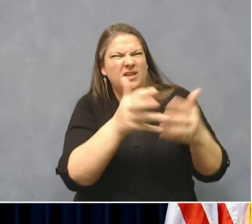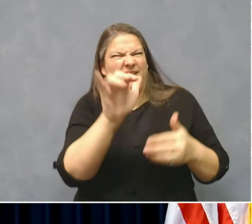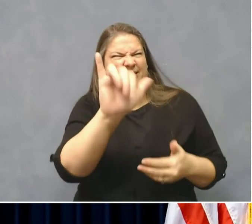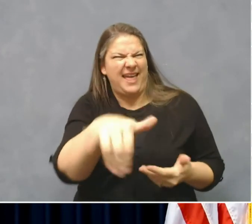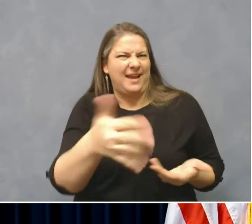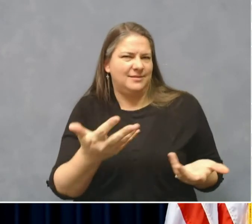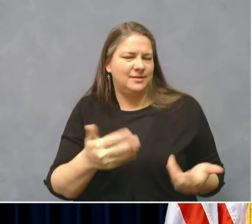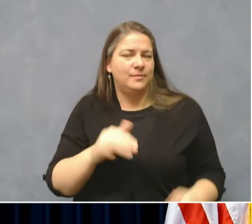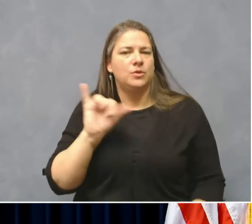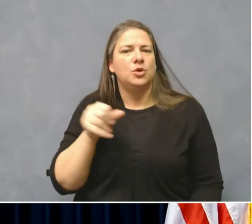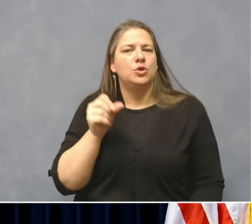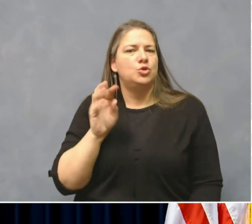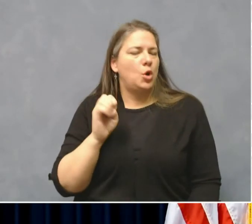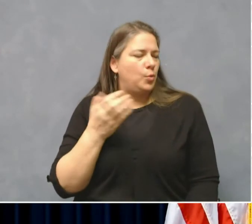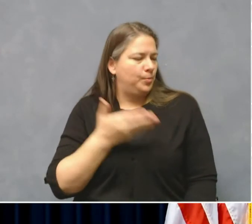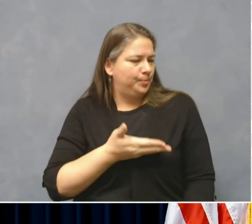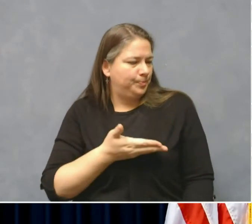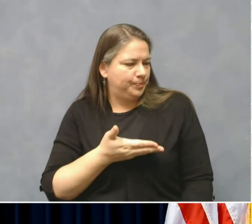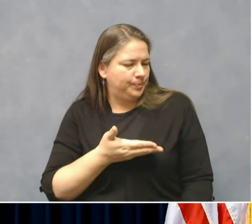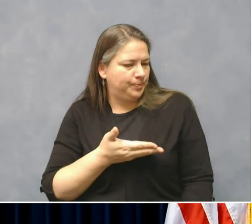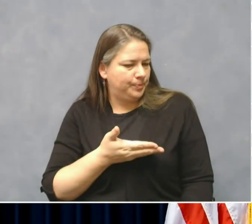Spectrum.